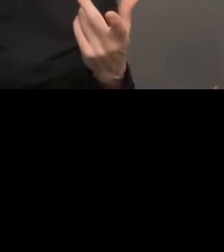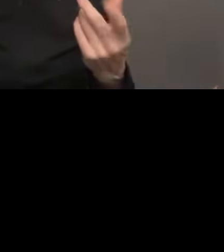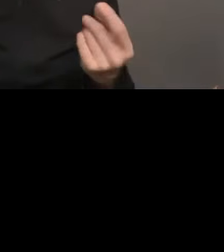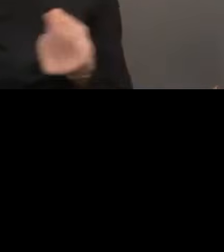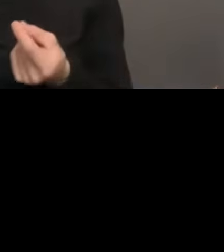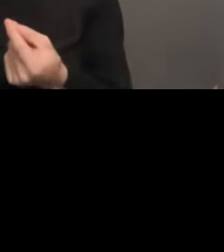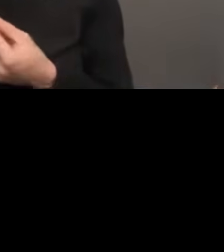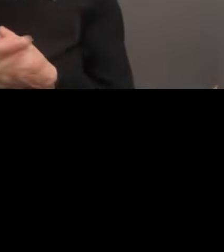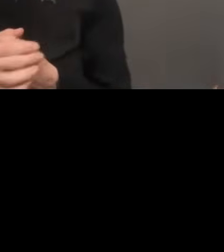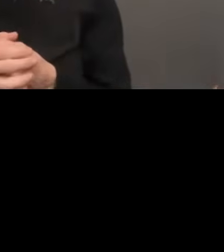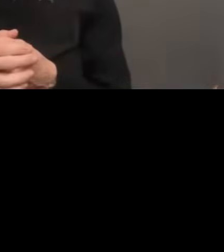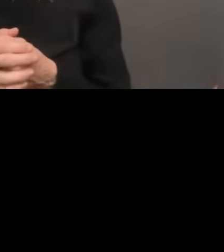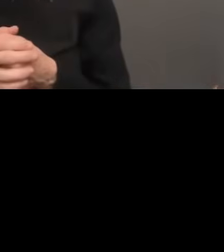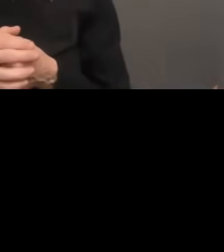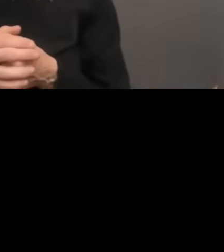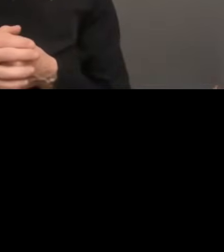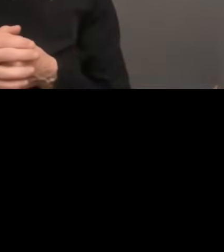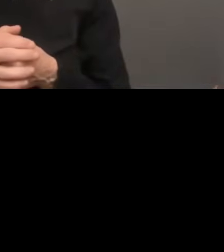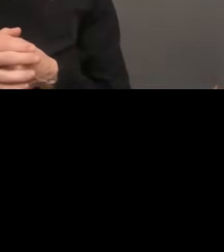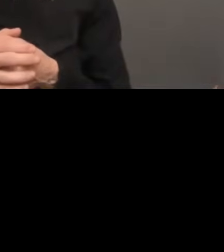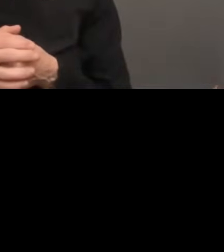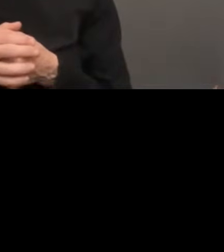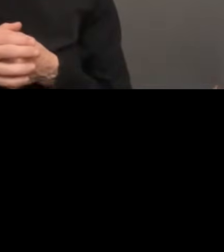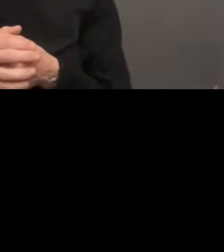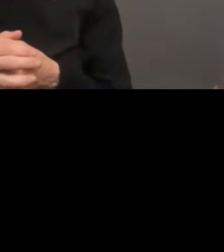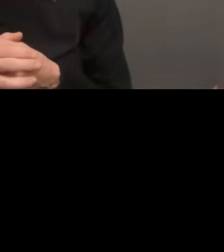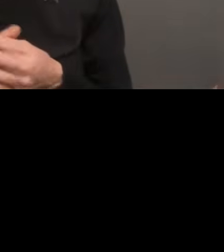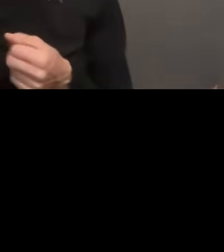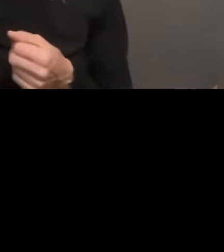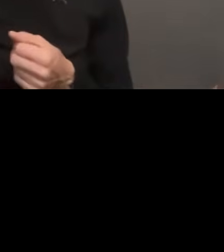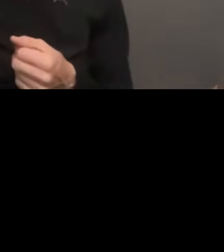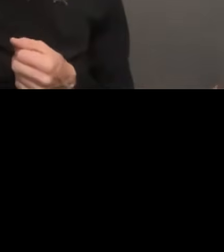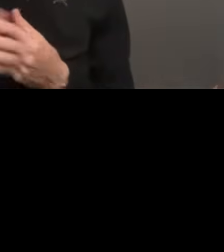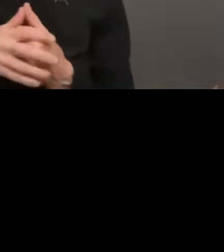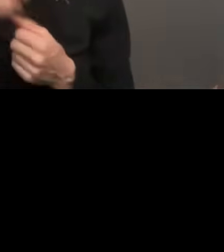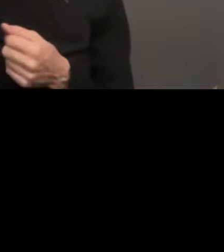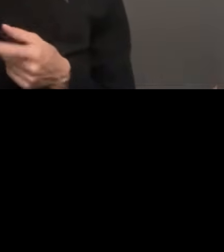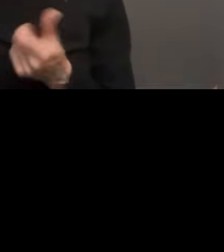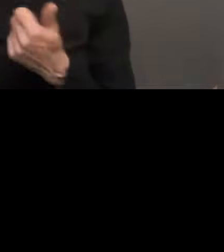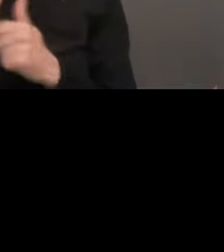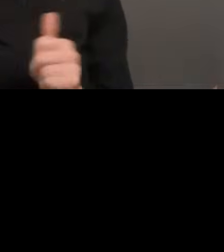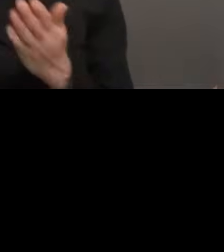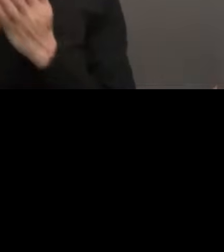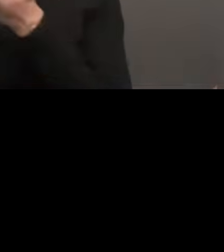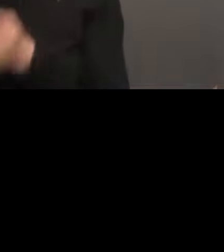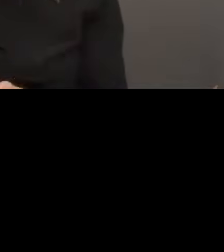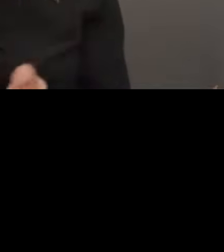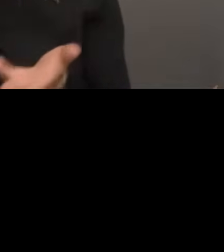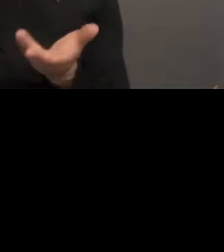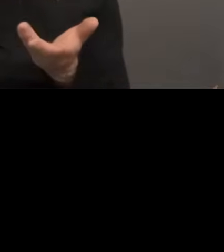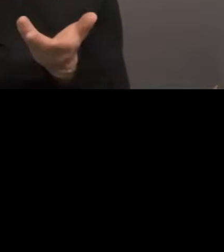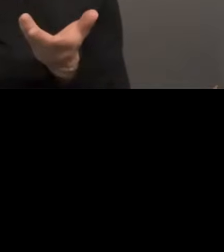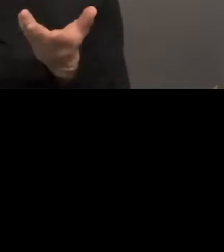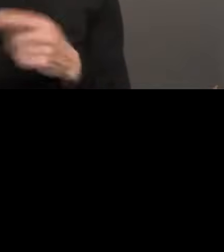there? Yeah, I think on any shipwreck, you